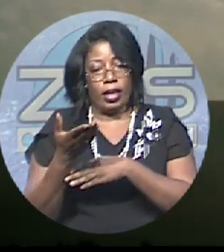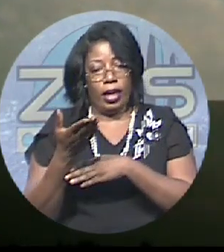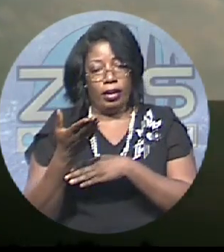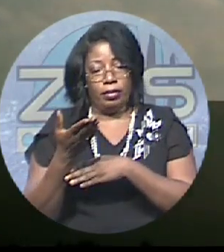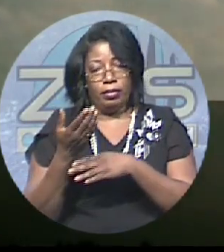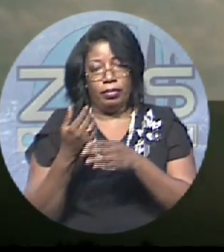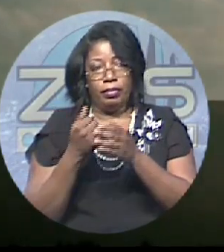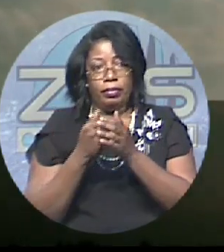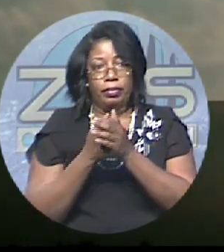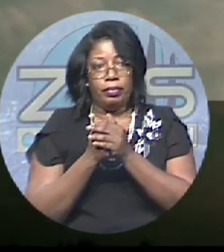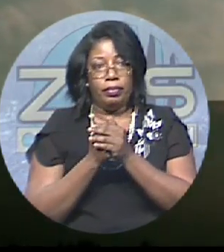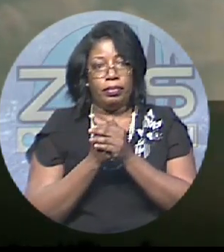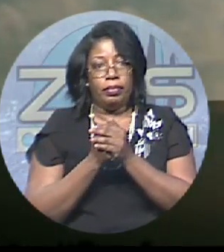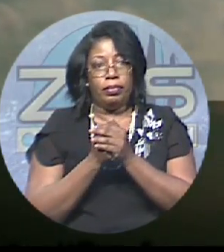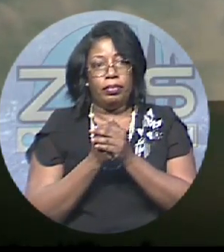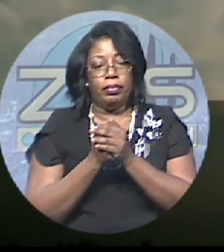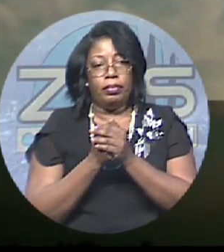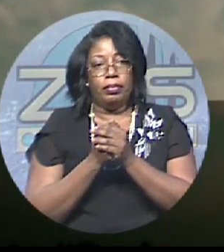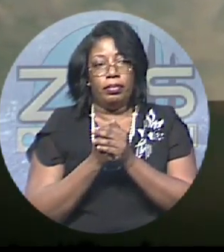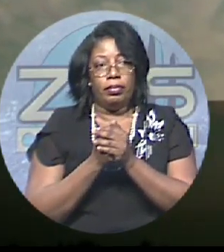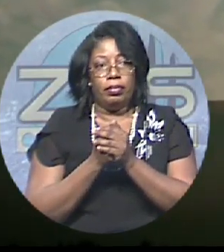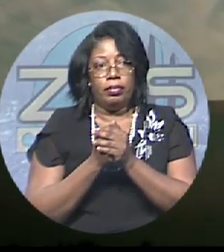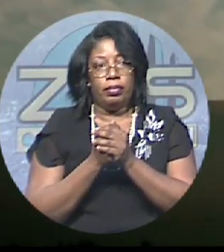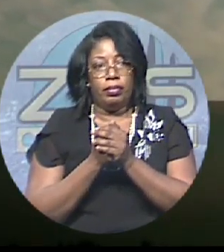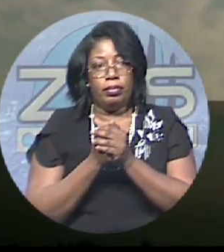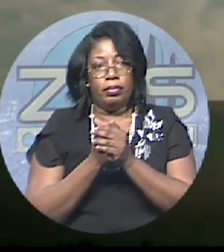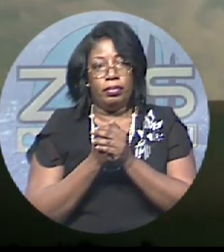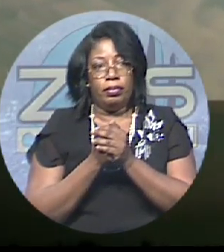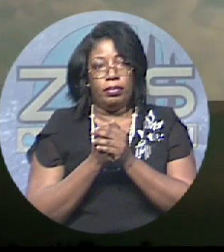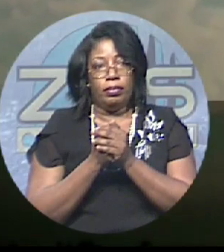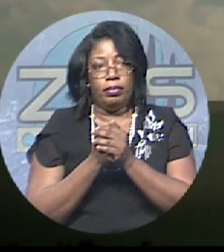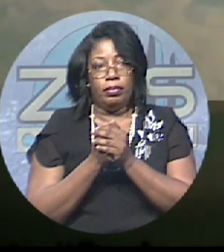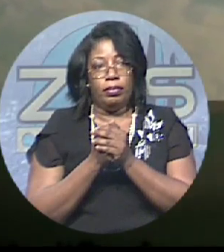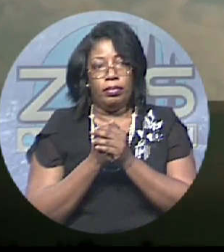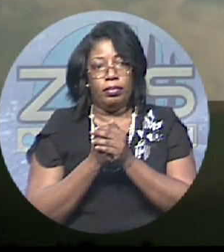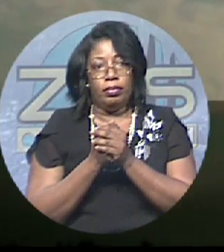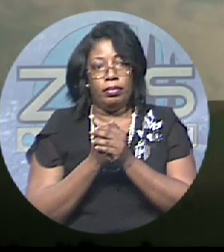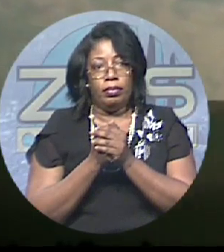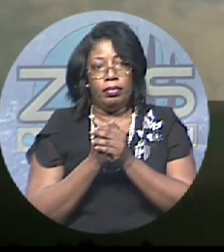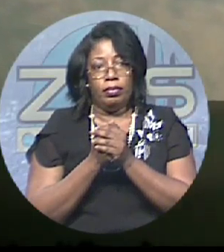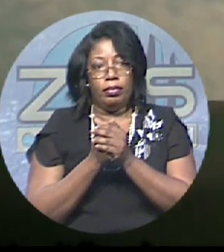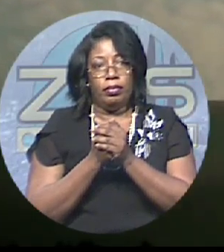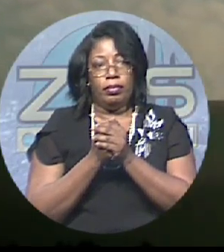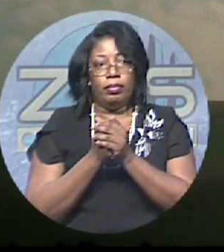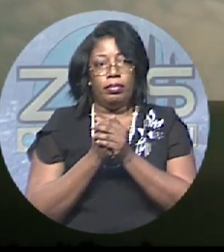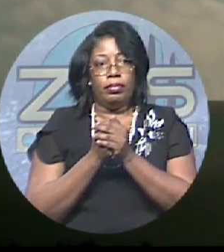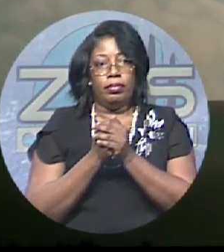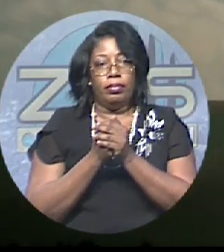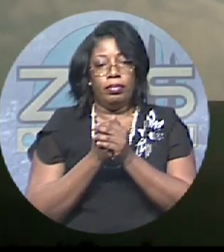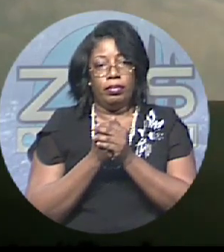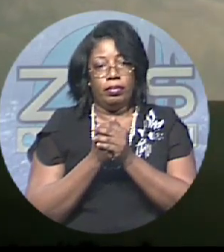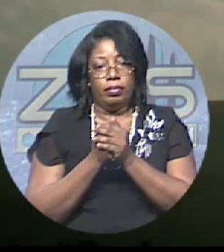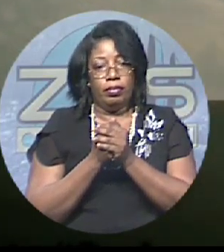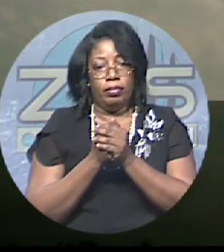1020 Northwest First Court, Hallandale Beach, Florida, zip code